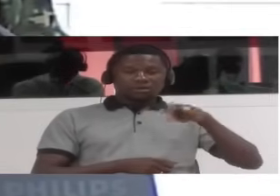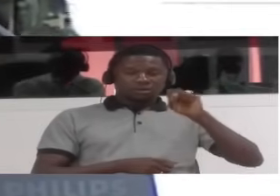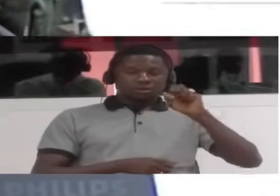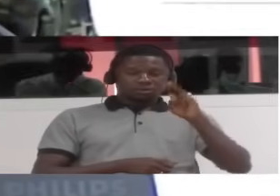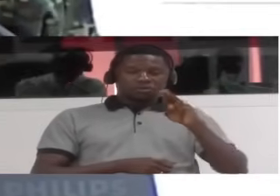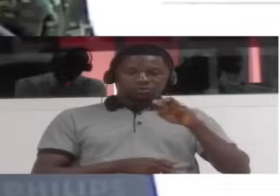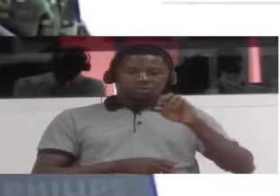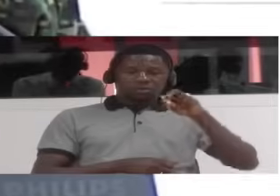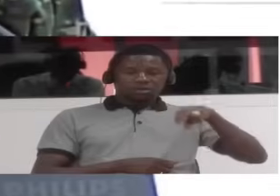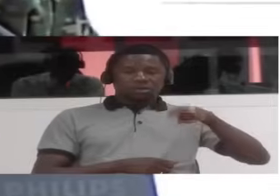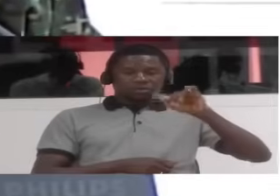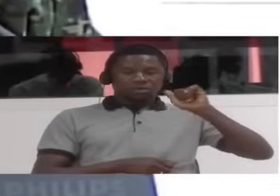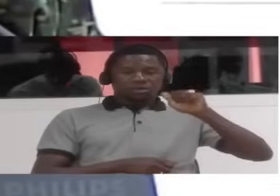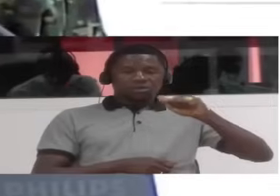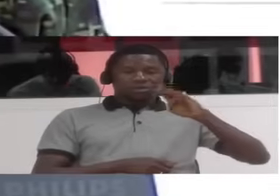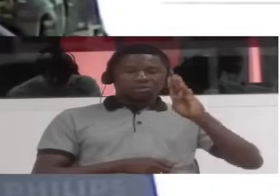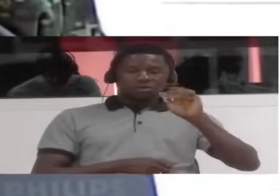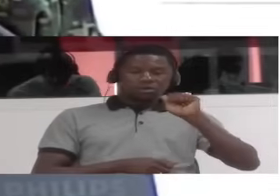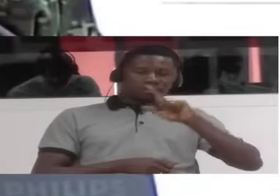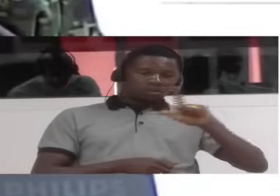I didn't listen to the audio, but somebody tell me.